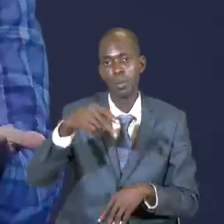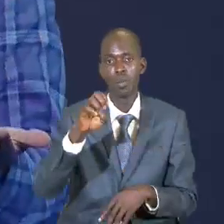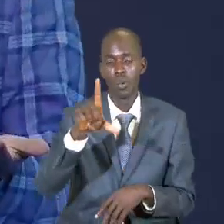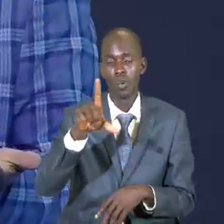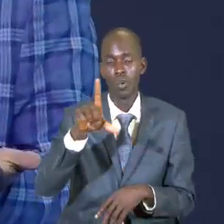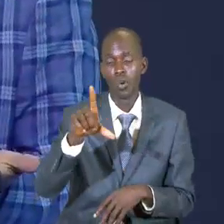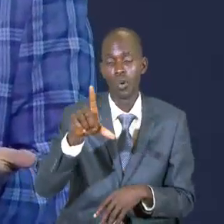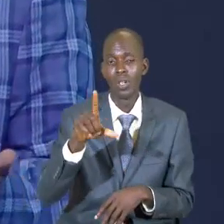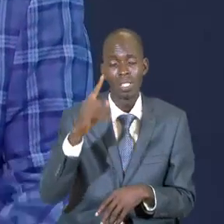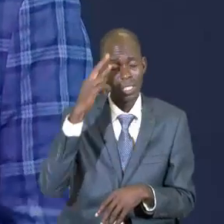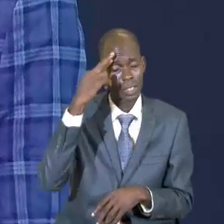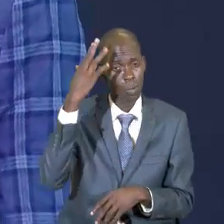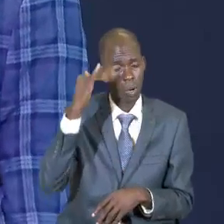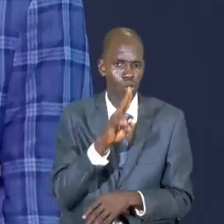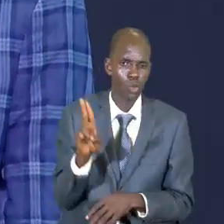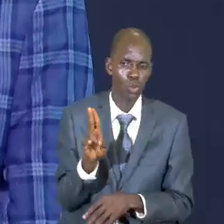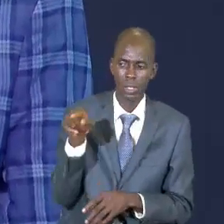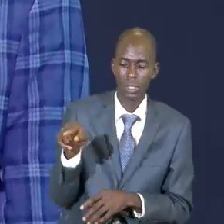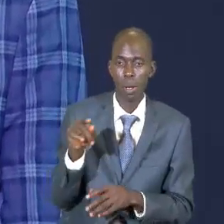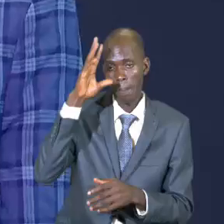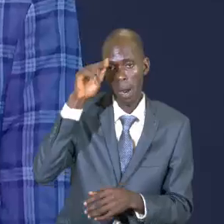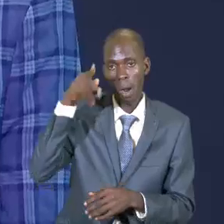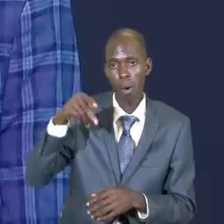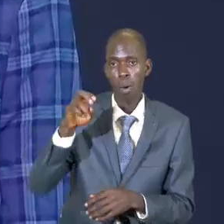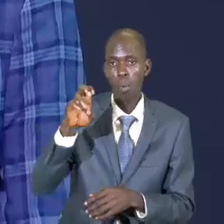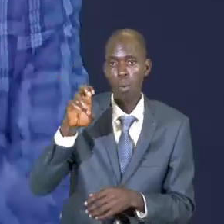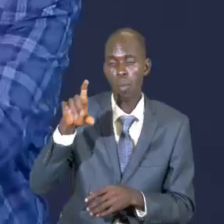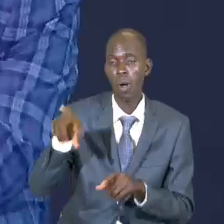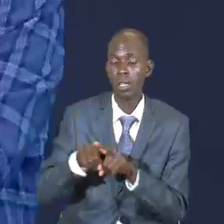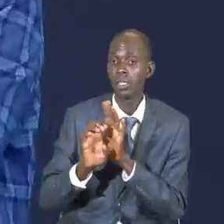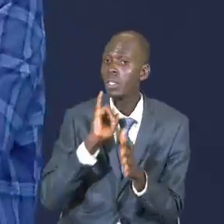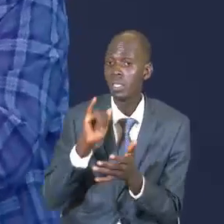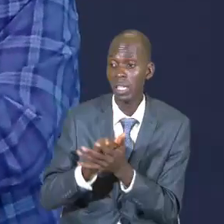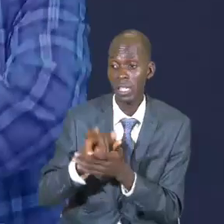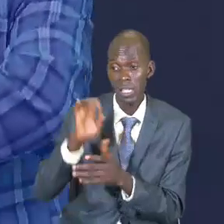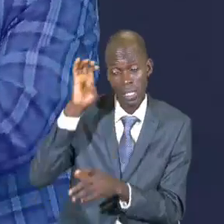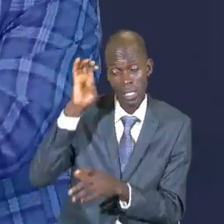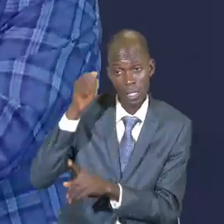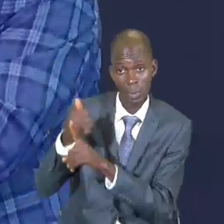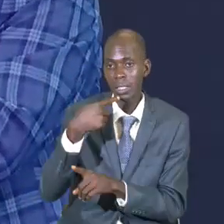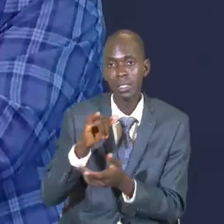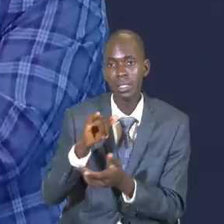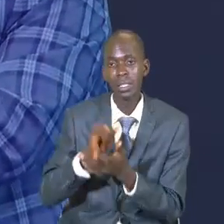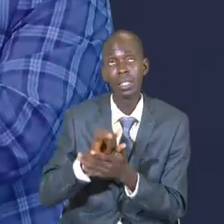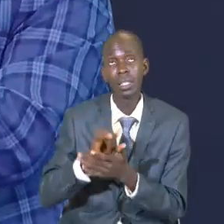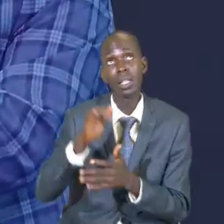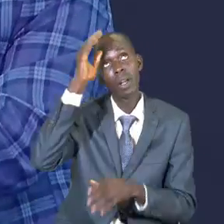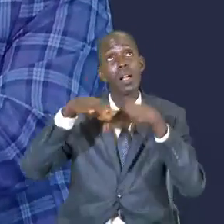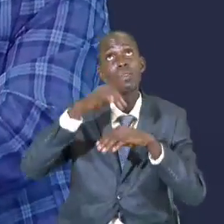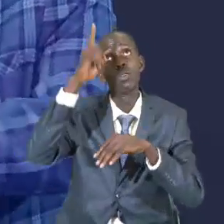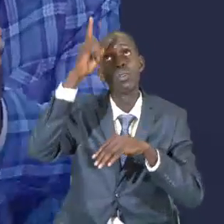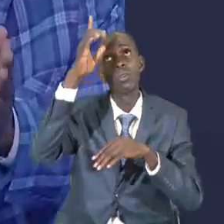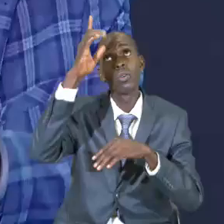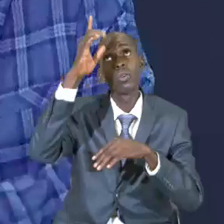because he himself said, the Father in heaven, God in heaven, chose him as a model, as a